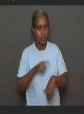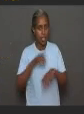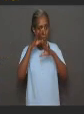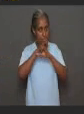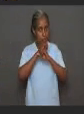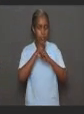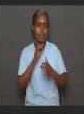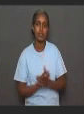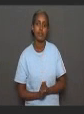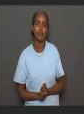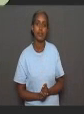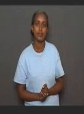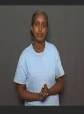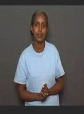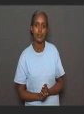Time's up.